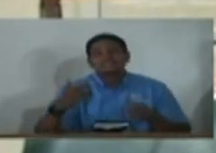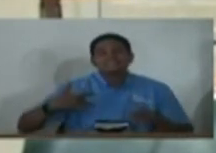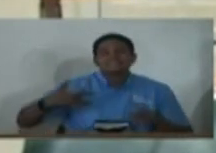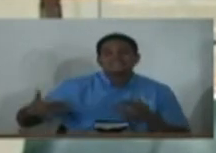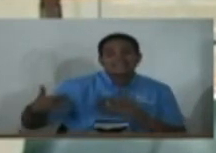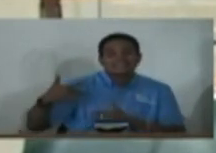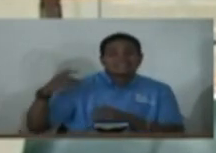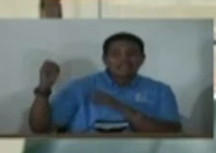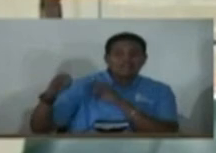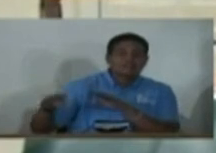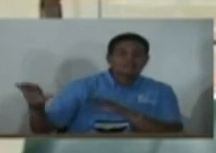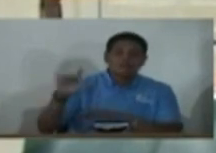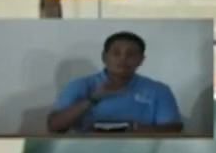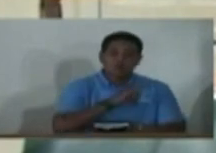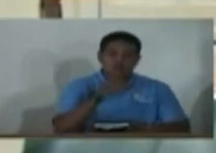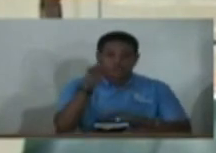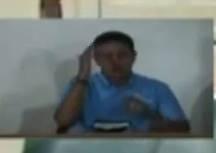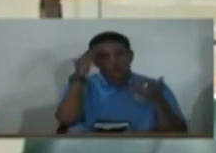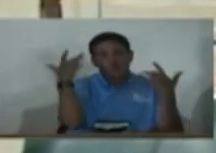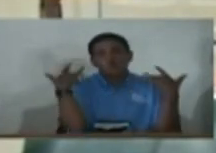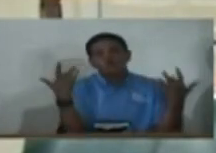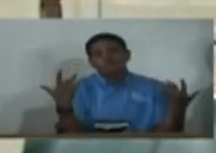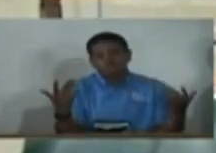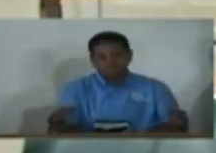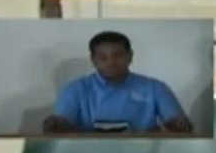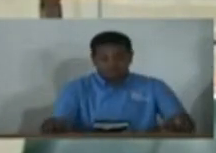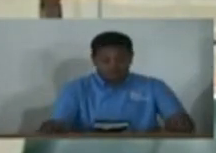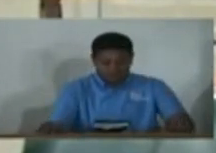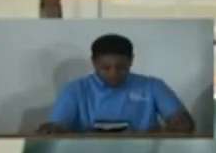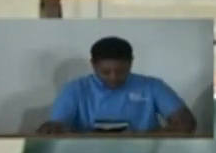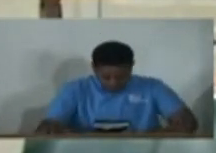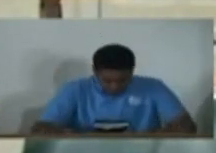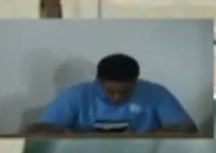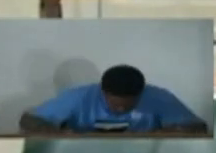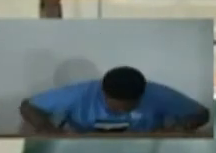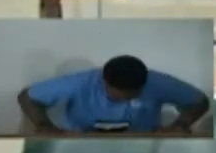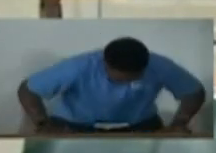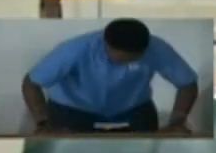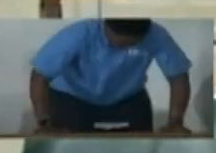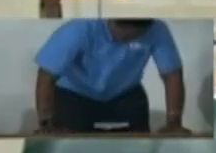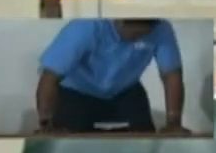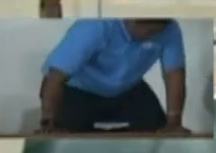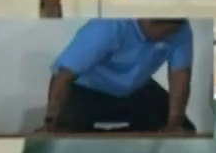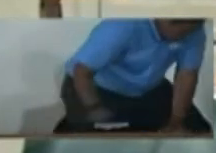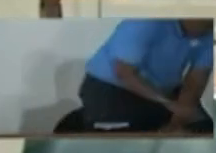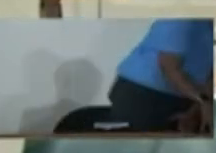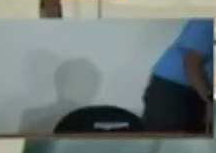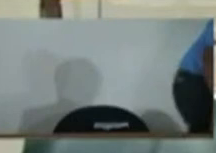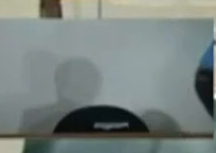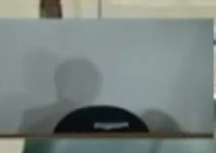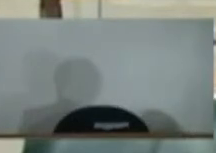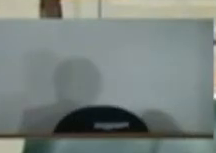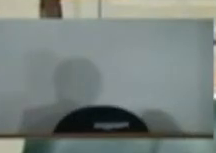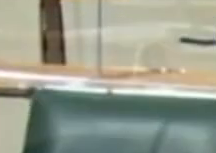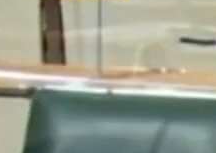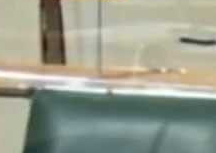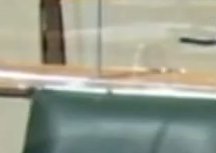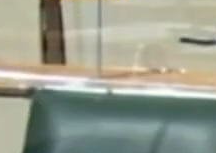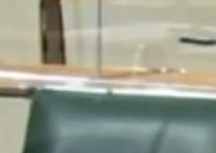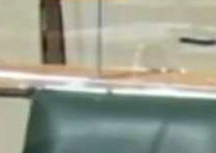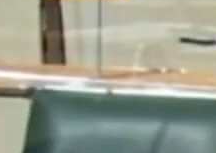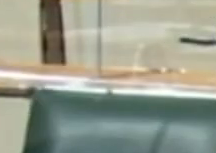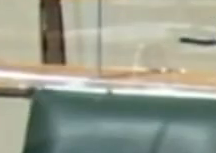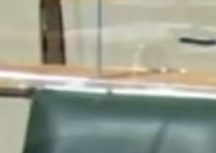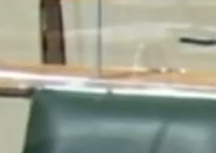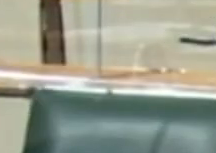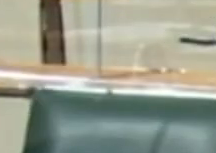sensitize, because, you know, the truth is that the police have conducted themselves with a high level of restraint